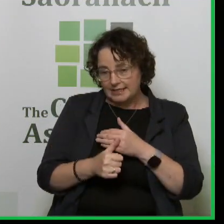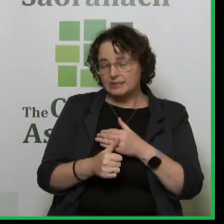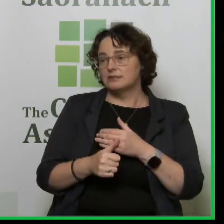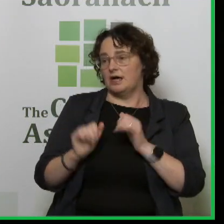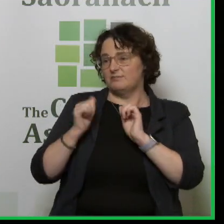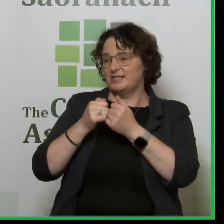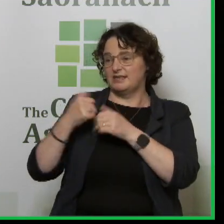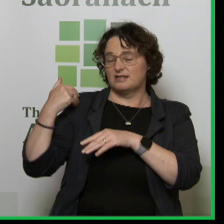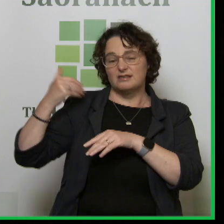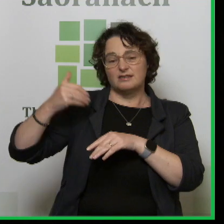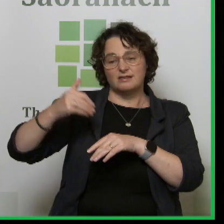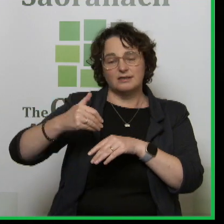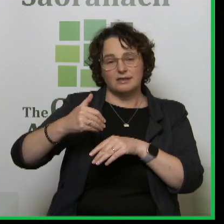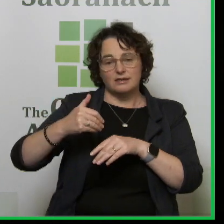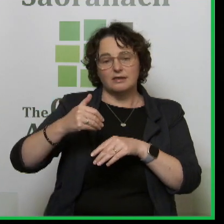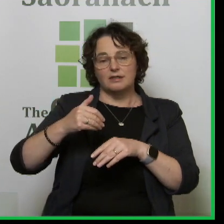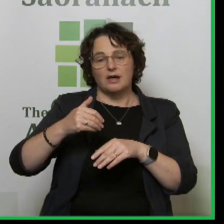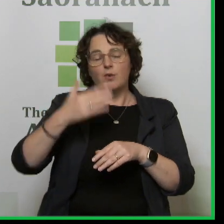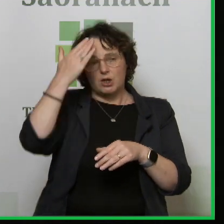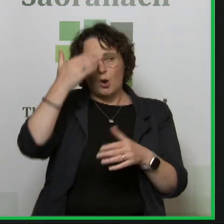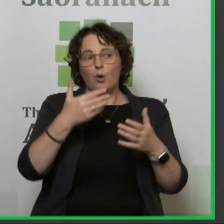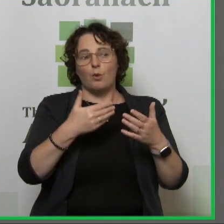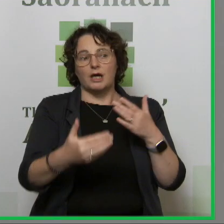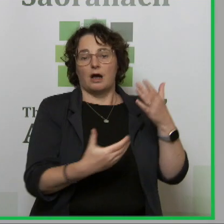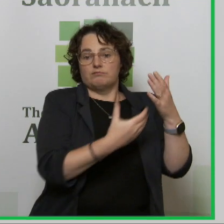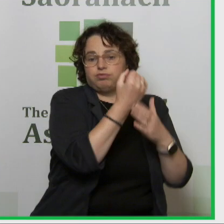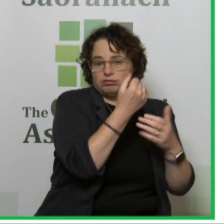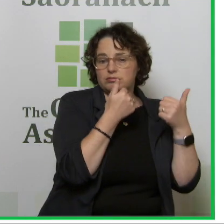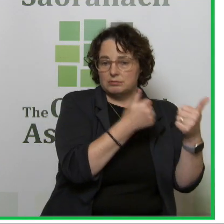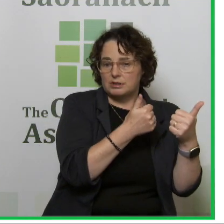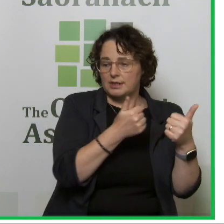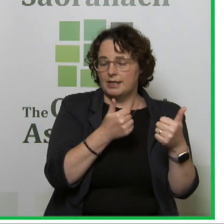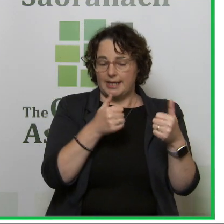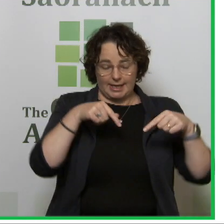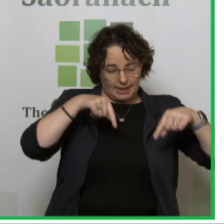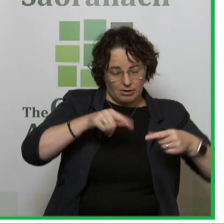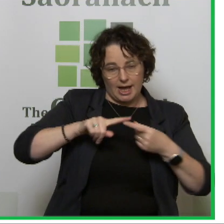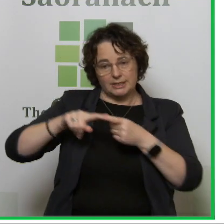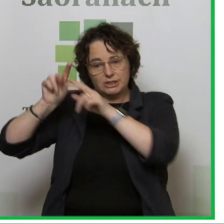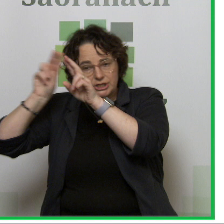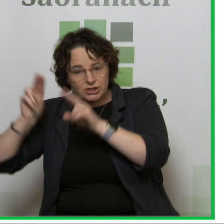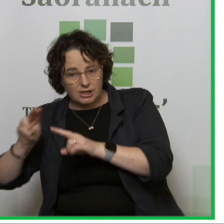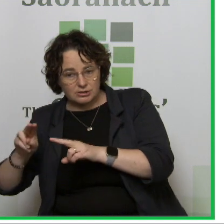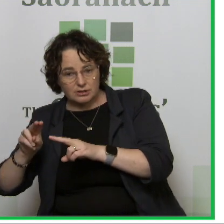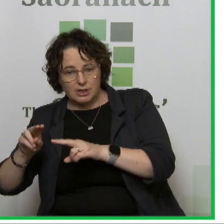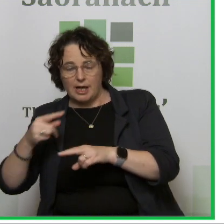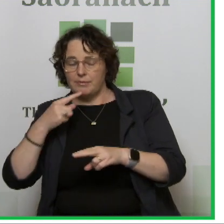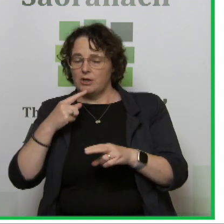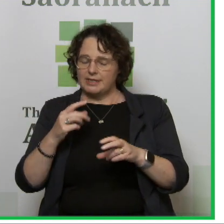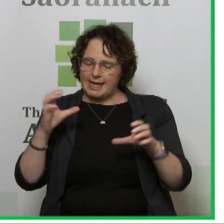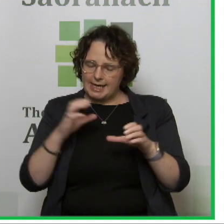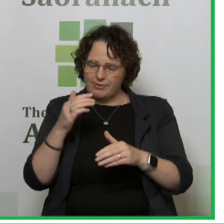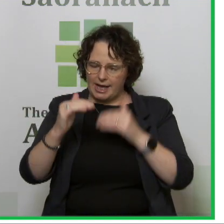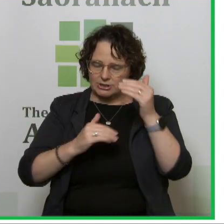meetings on the Assembly. We know a lot about what works, both nationally and internationally. What we do know is the importance of a caring adult in our